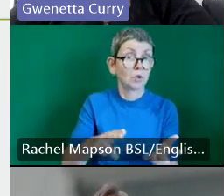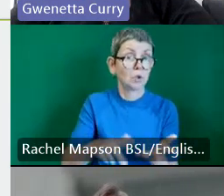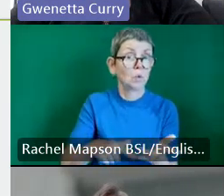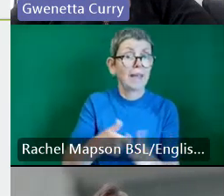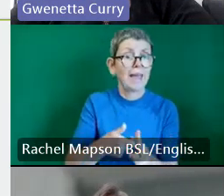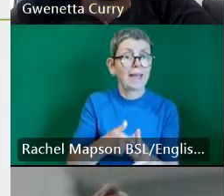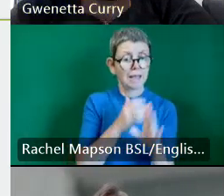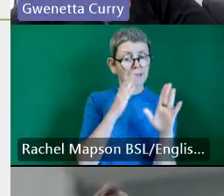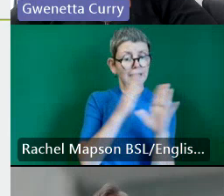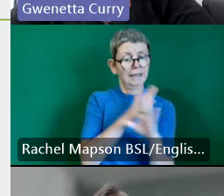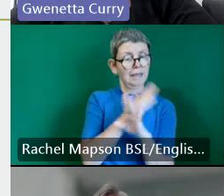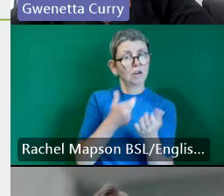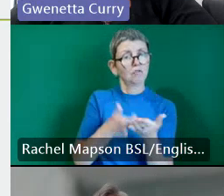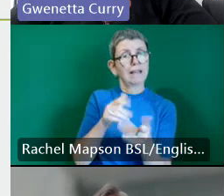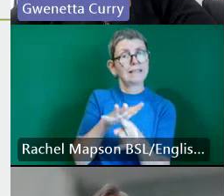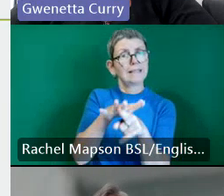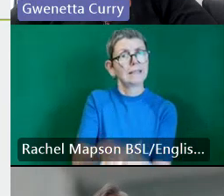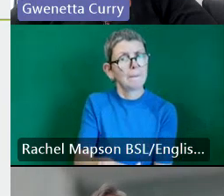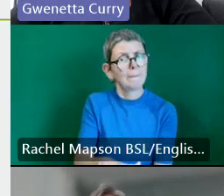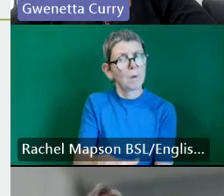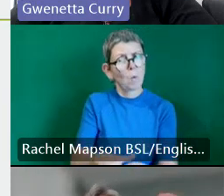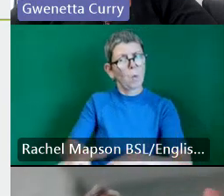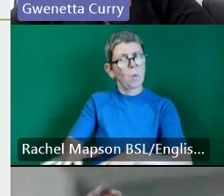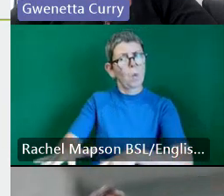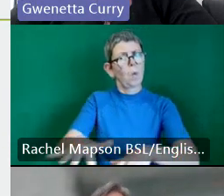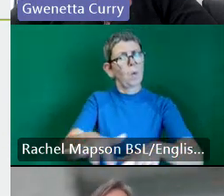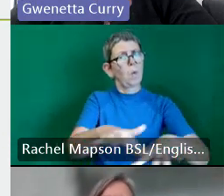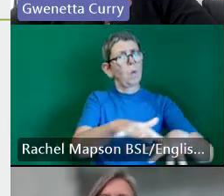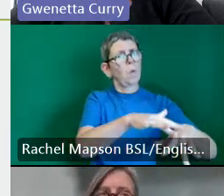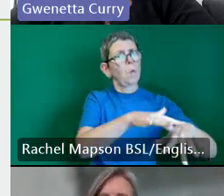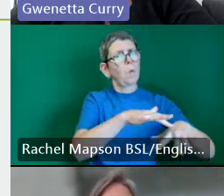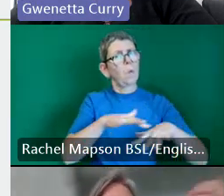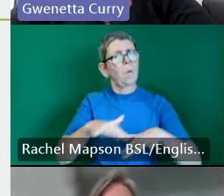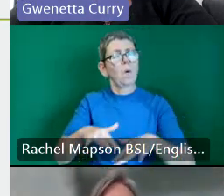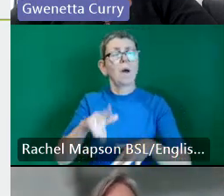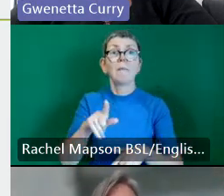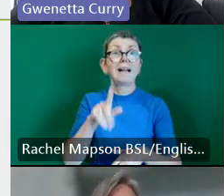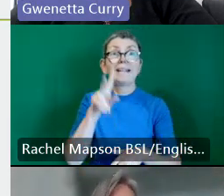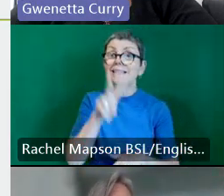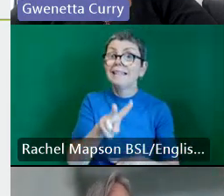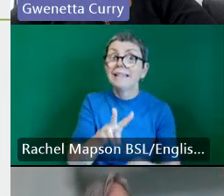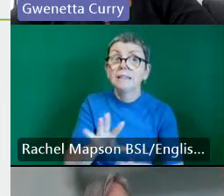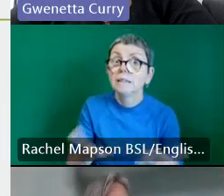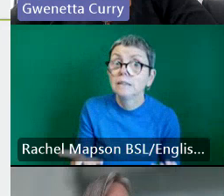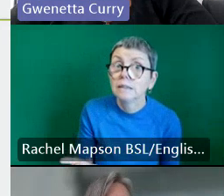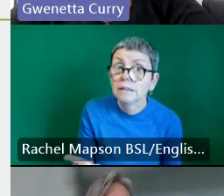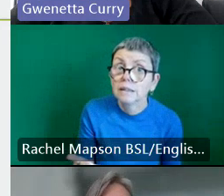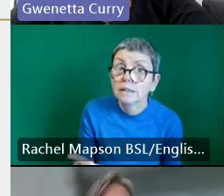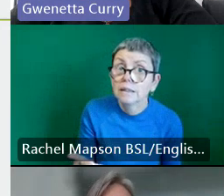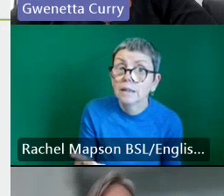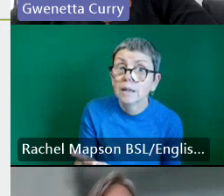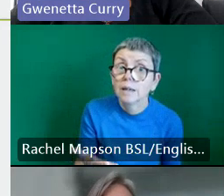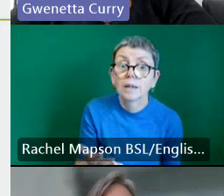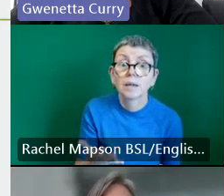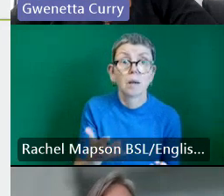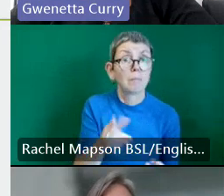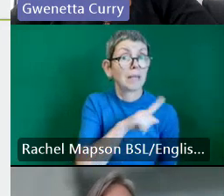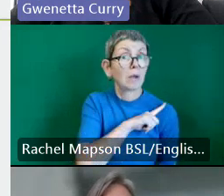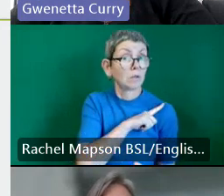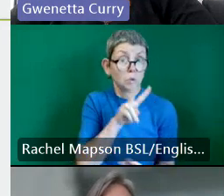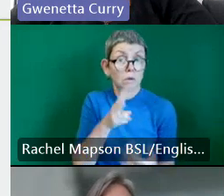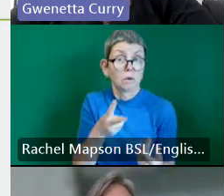very pervasive throughout society, and it can be overlooked in a lot of ways because it's not overt, right? It's not something